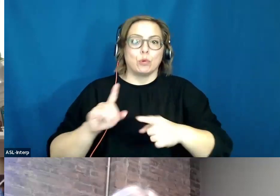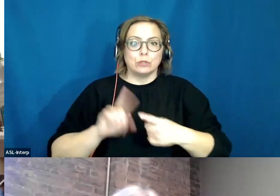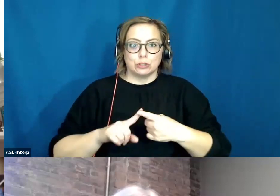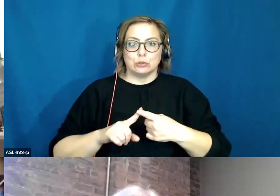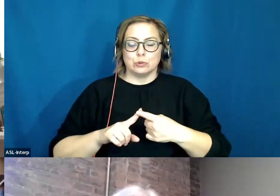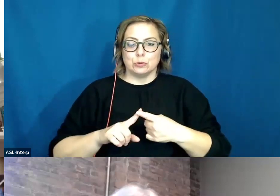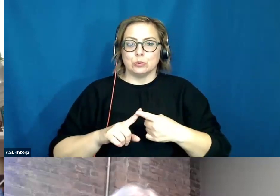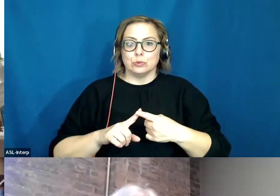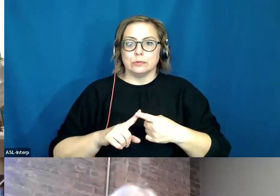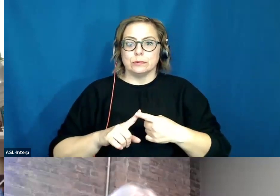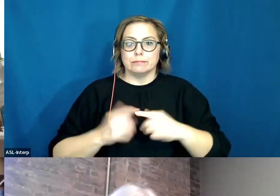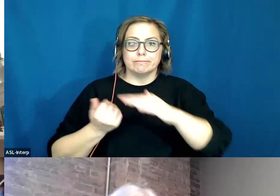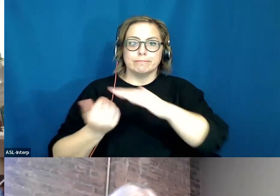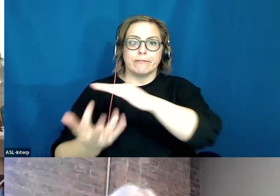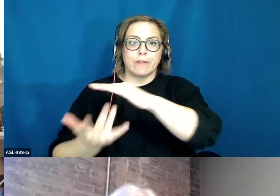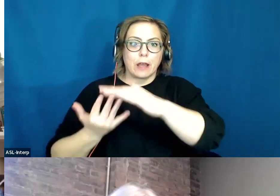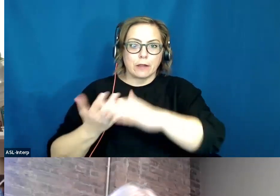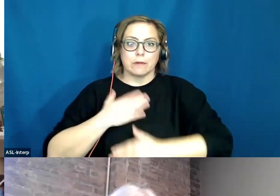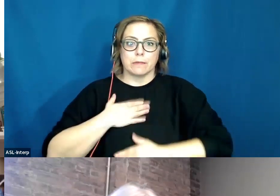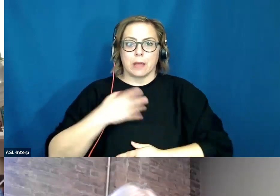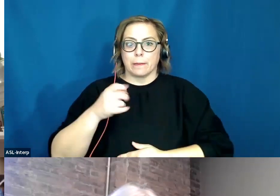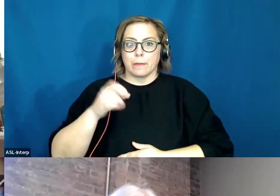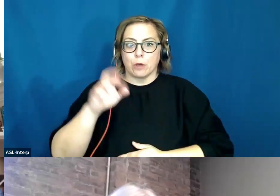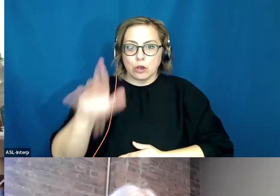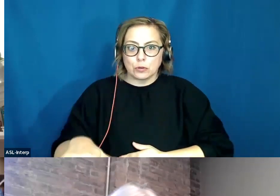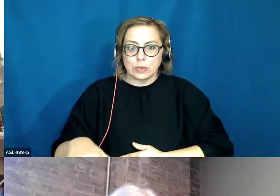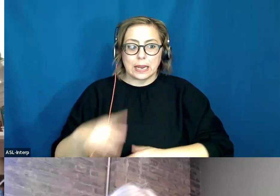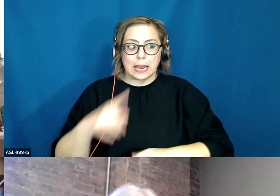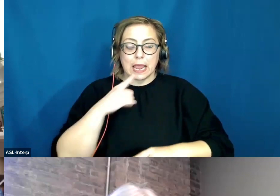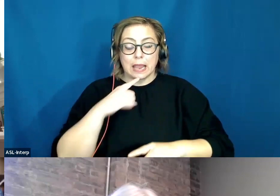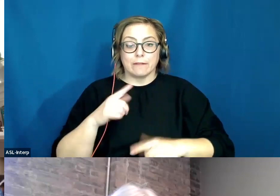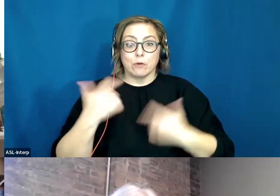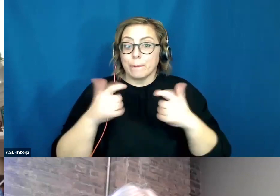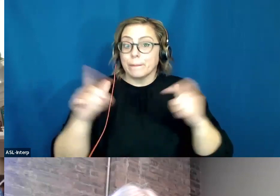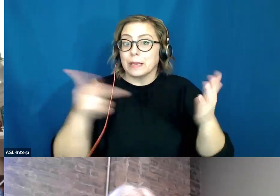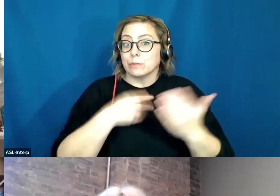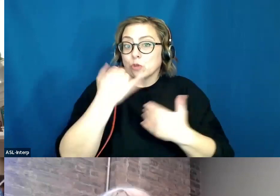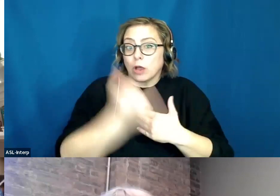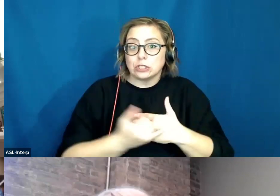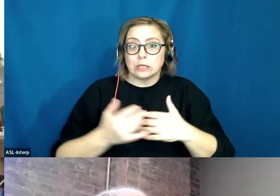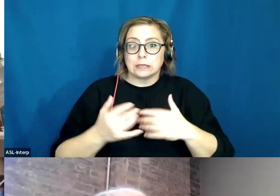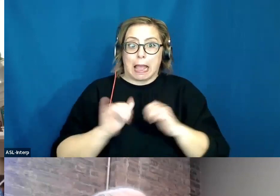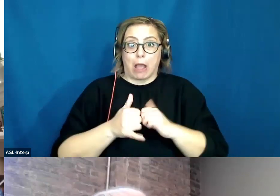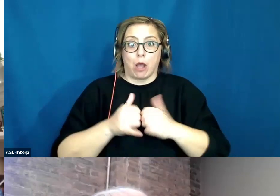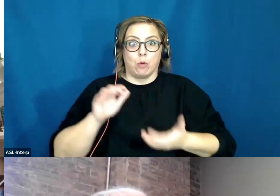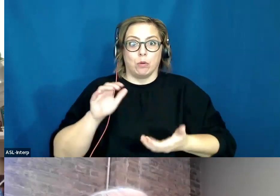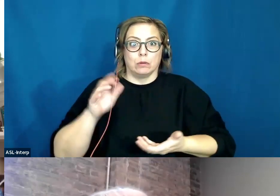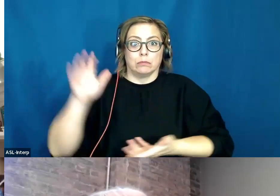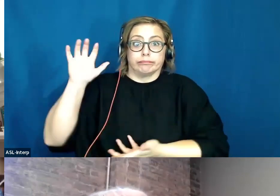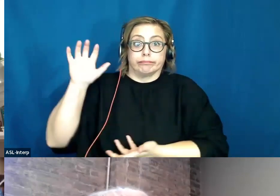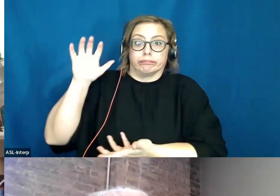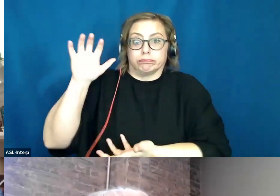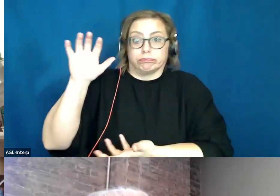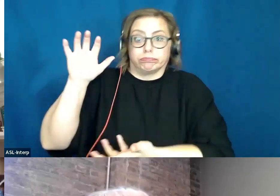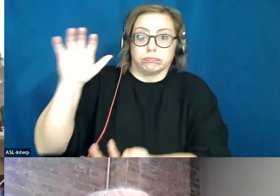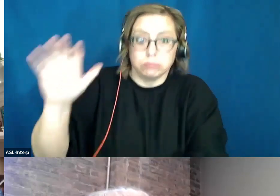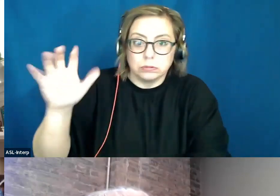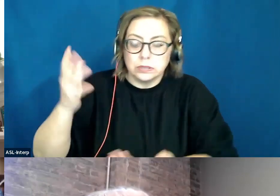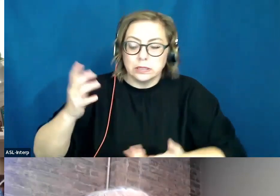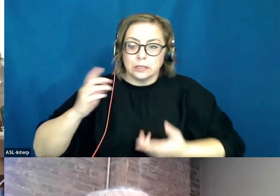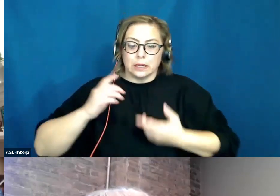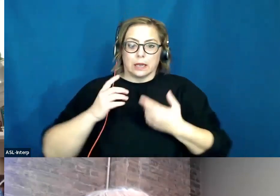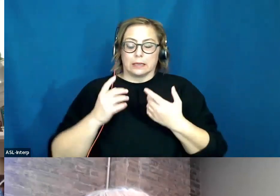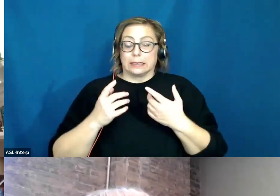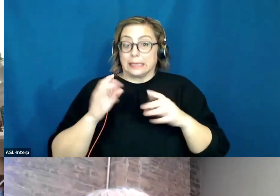issue, especially like I said, for a large scale project, right? Would I be able to get money to, like, I